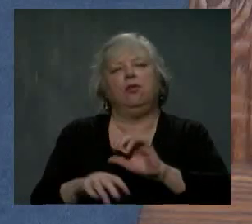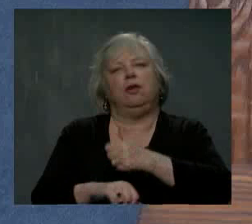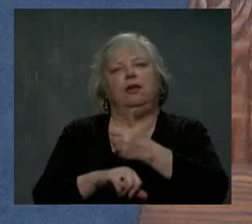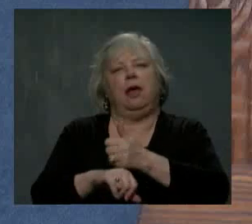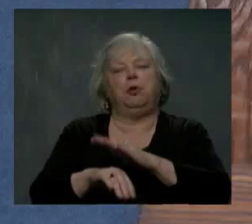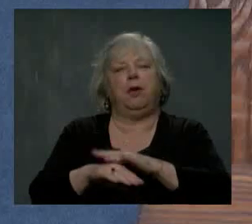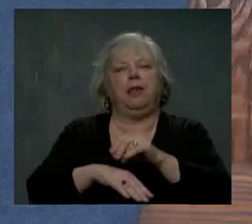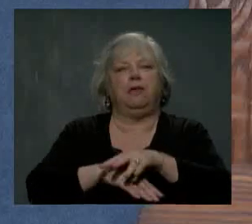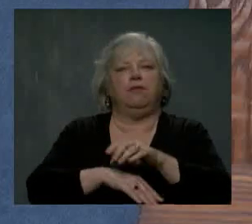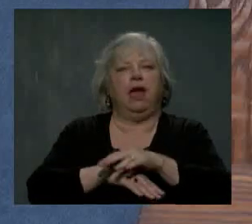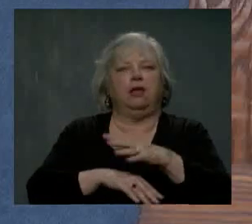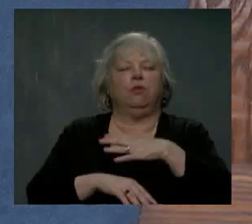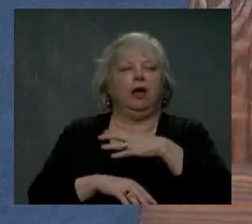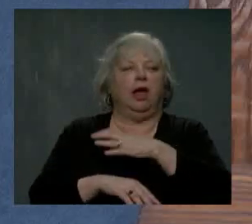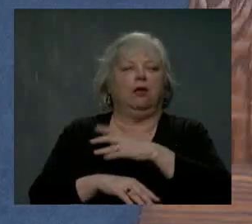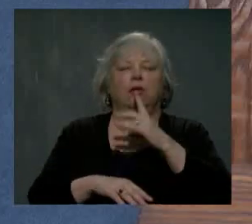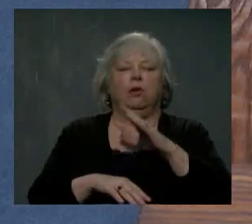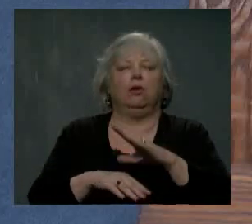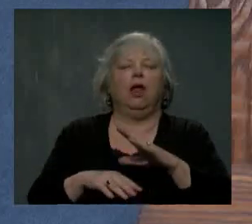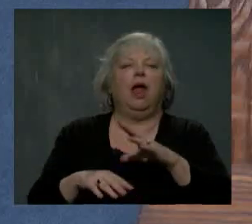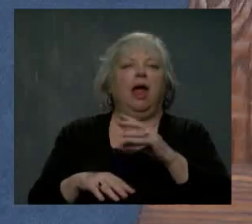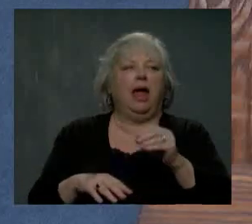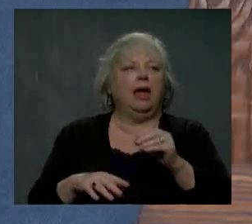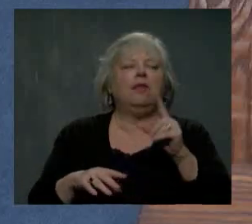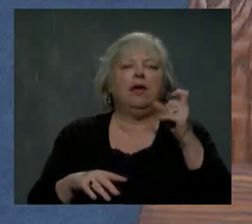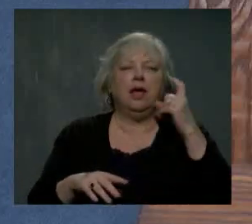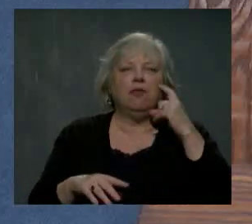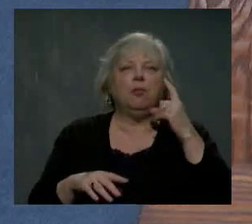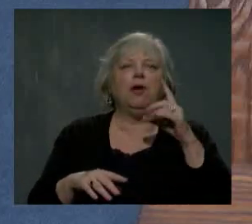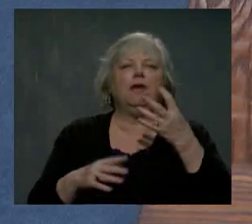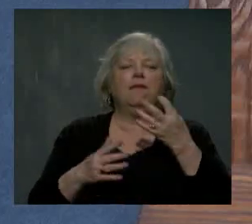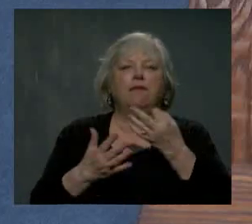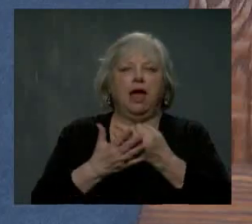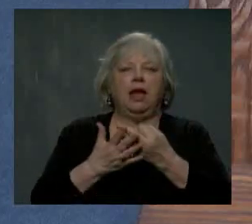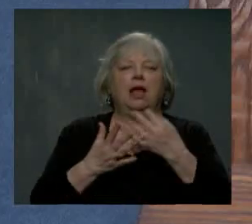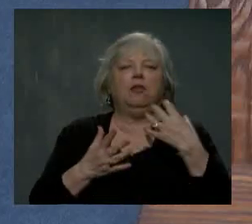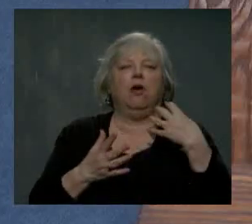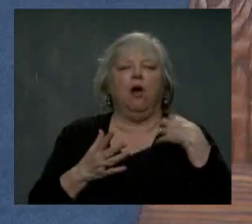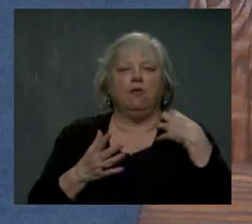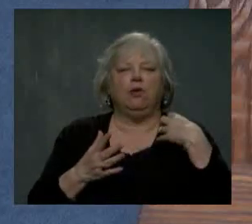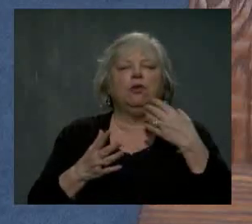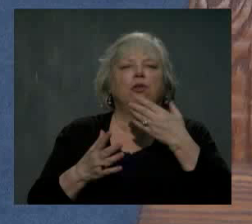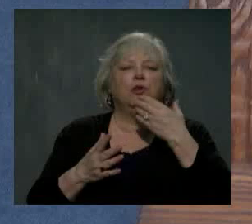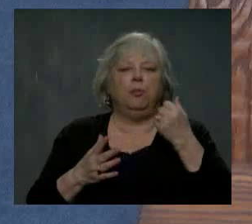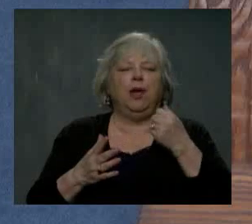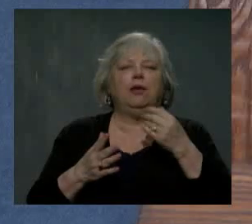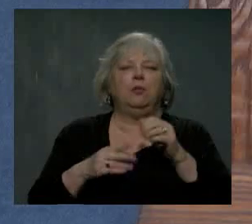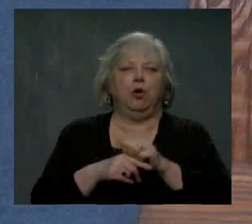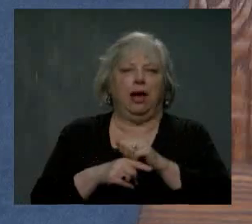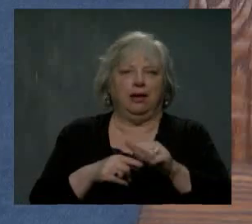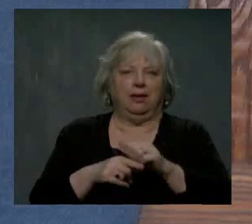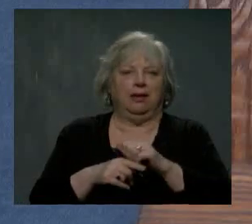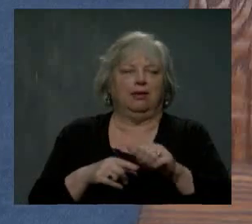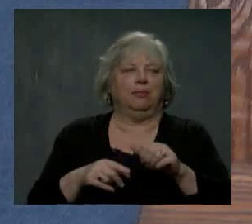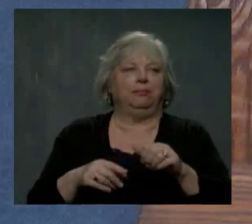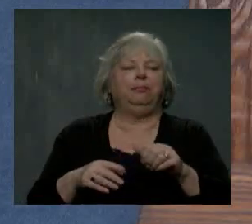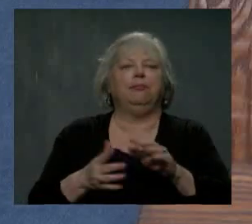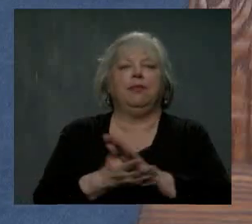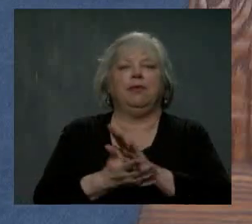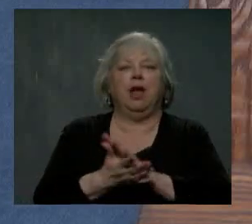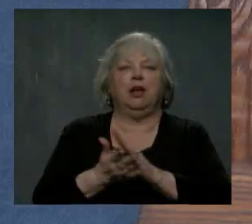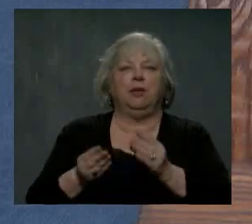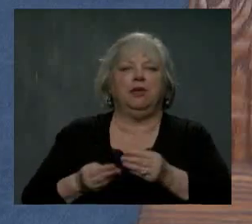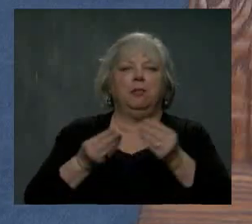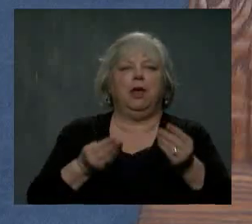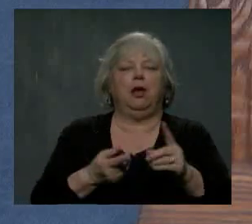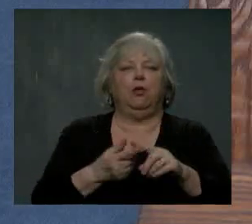Council on State and Local Budgeting and the Government Finance Officer's best practices on budgeting. Documents submitted